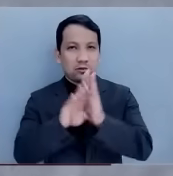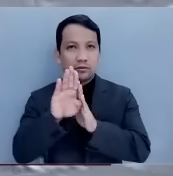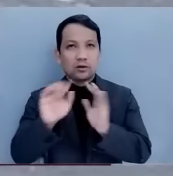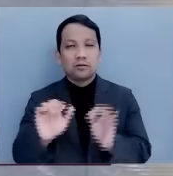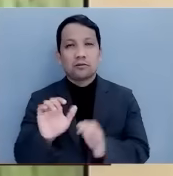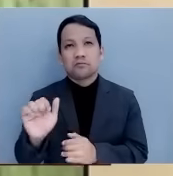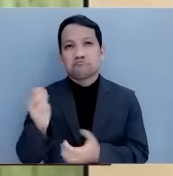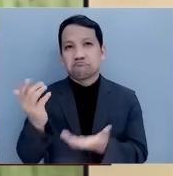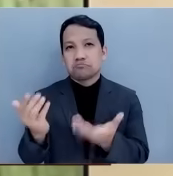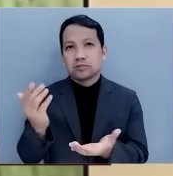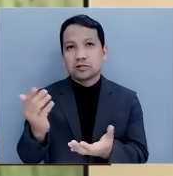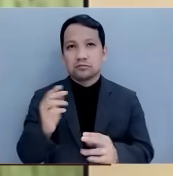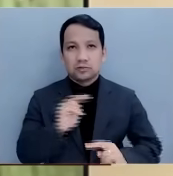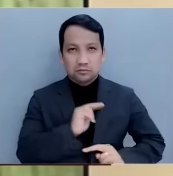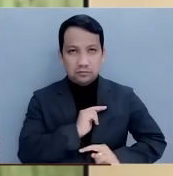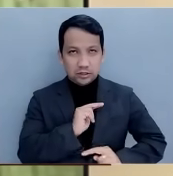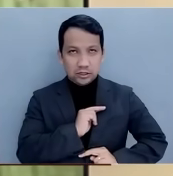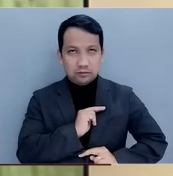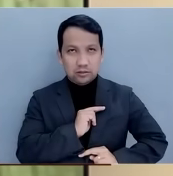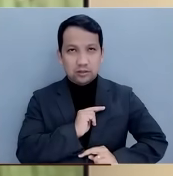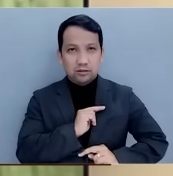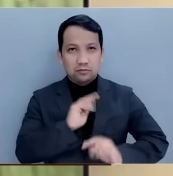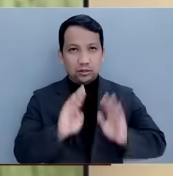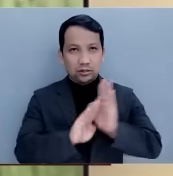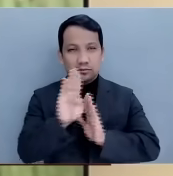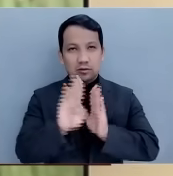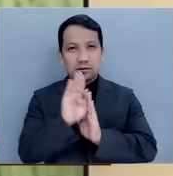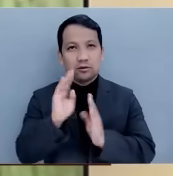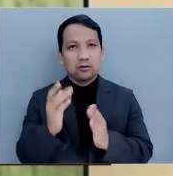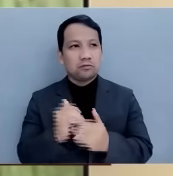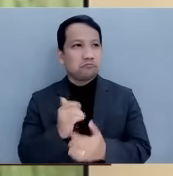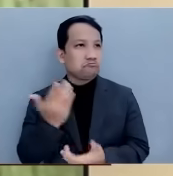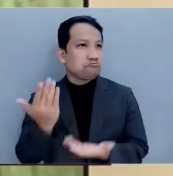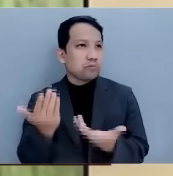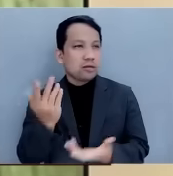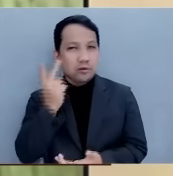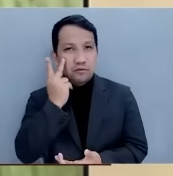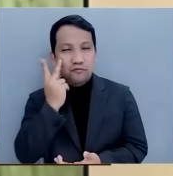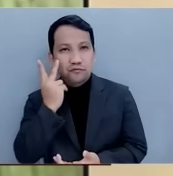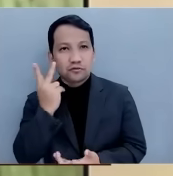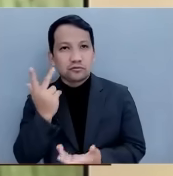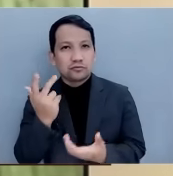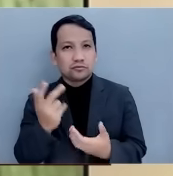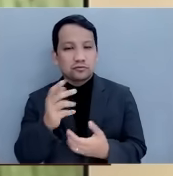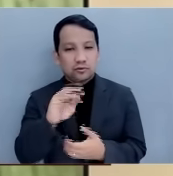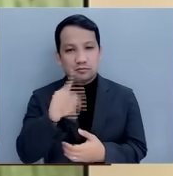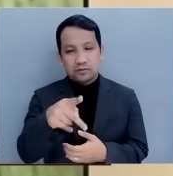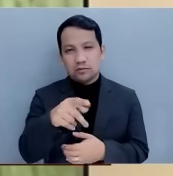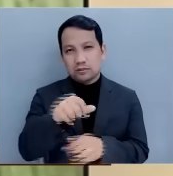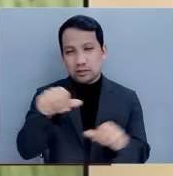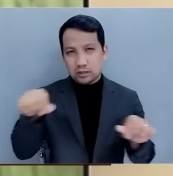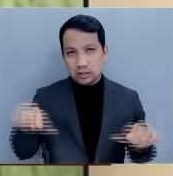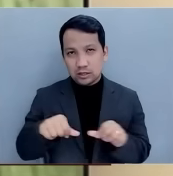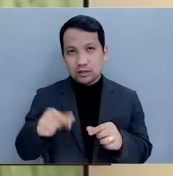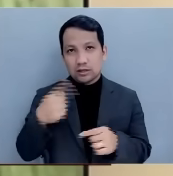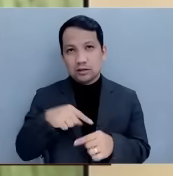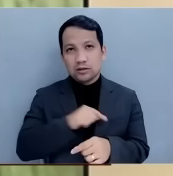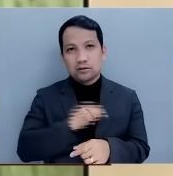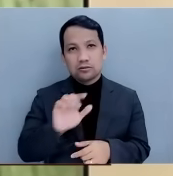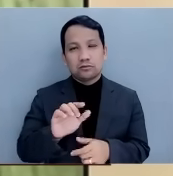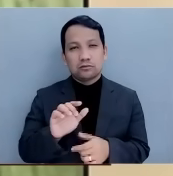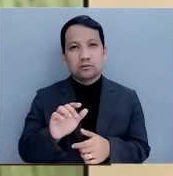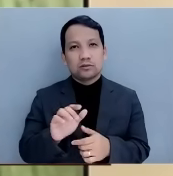their navy, no? For their mapping the area, especially for their